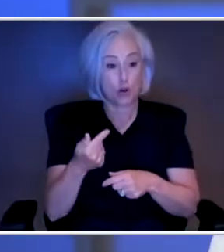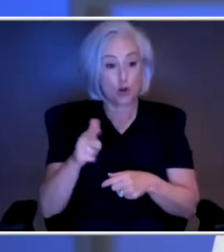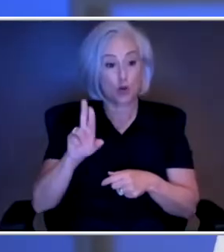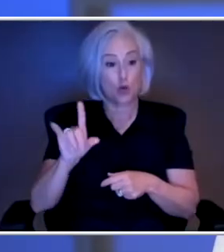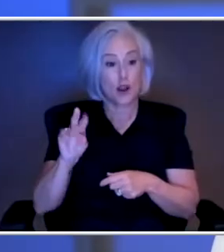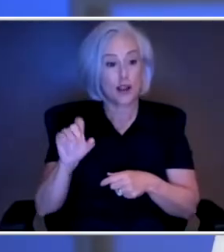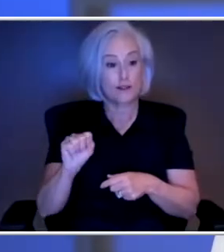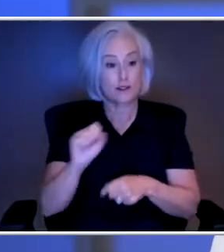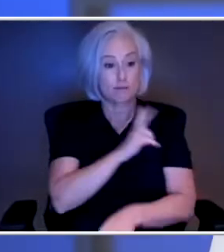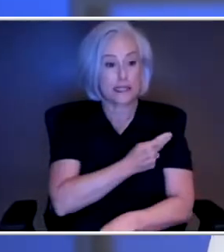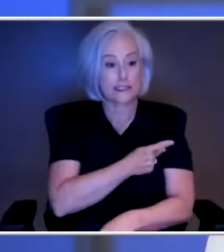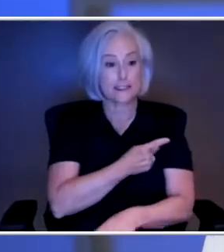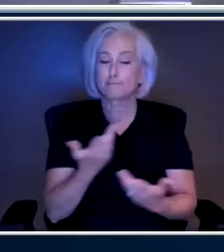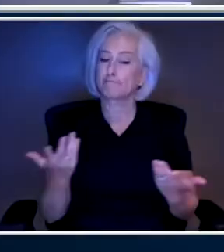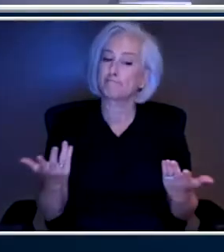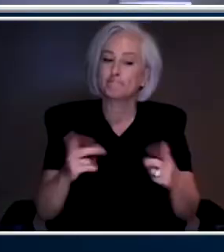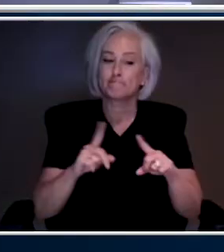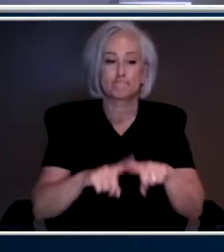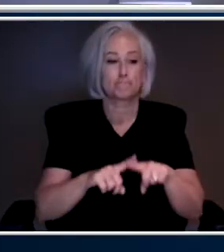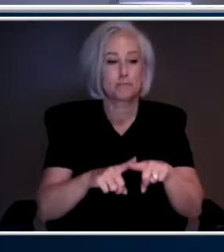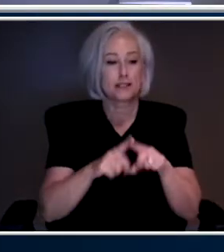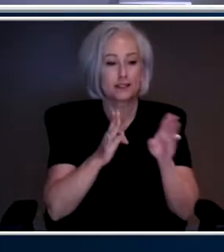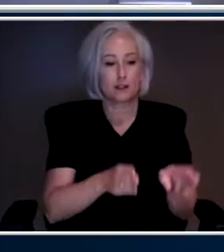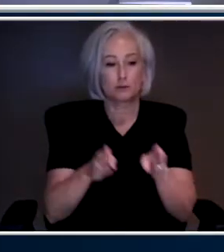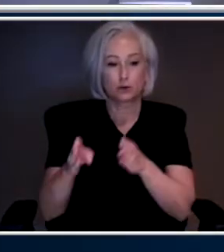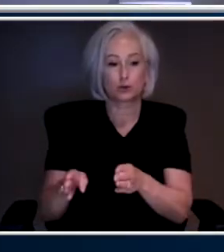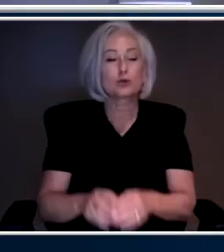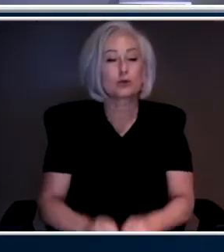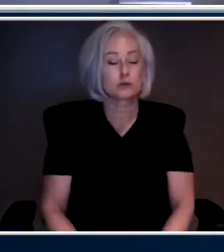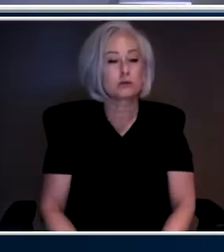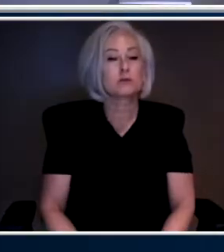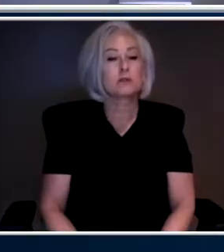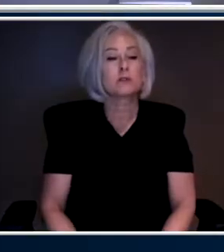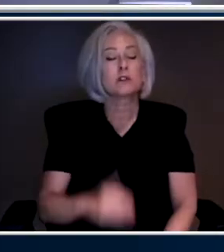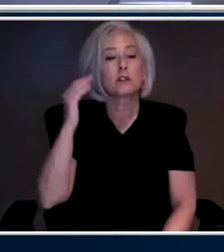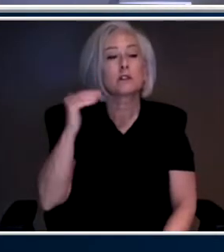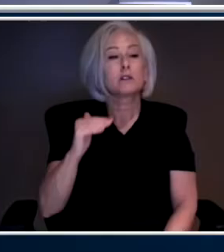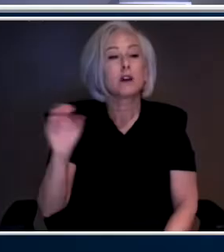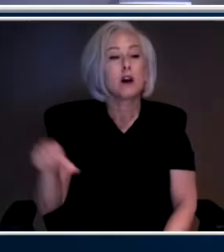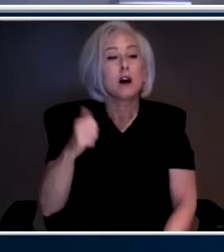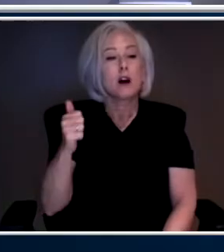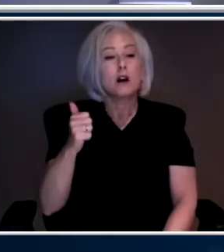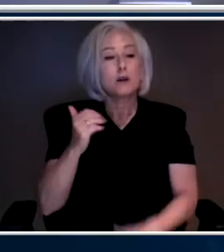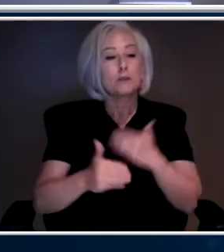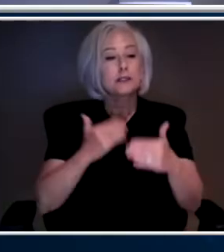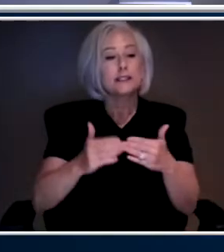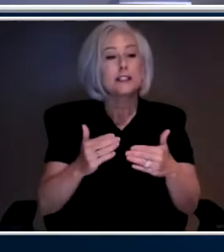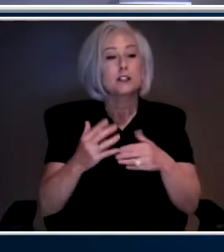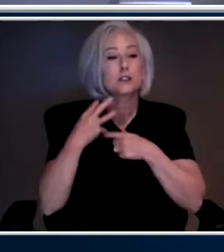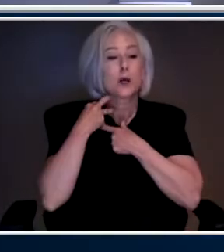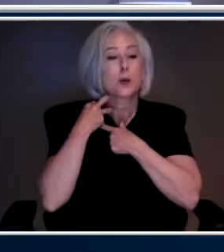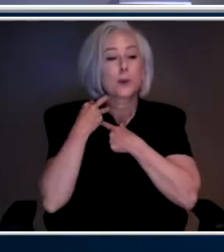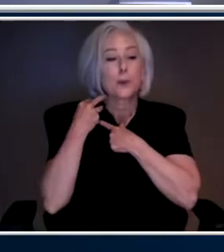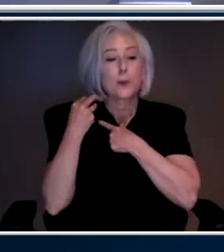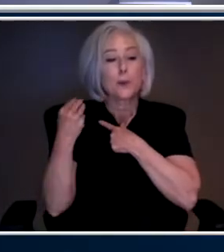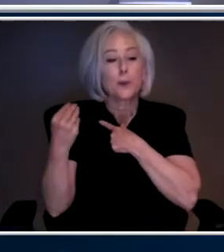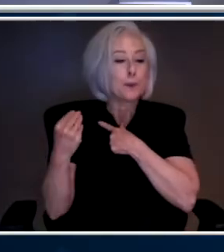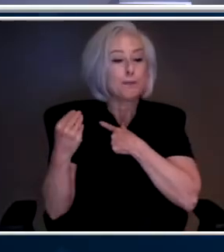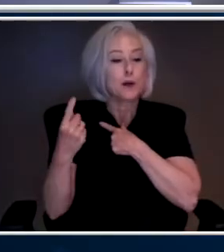basis. Ruth Ellen wants to know, was there ever a procedure on the thyroid to drain a gland?